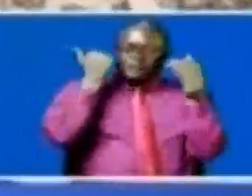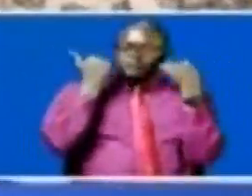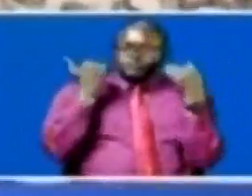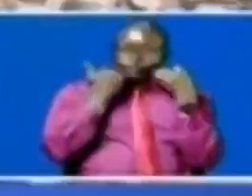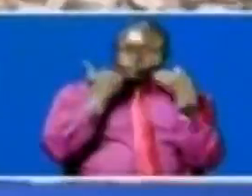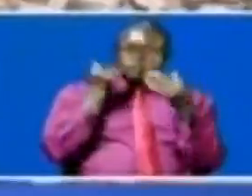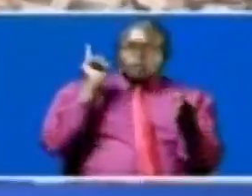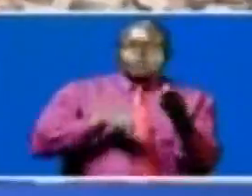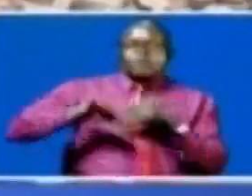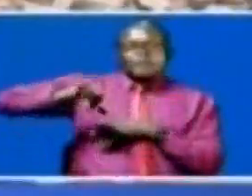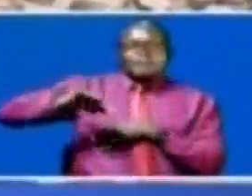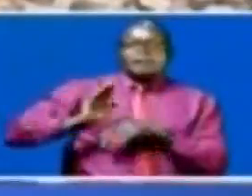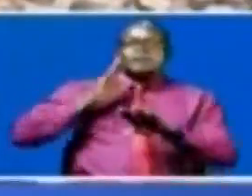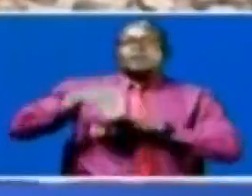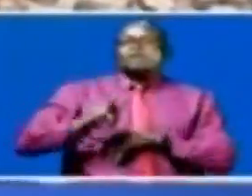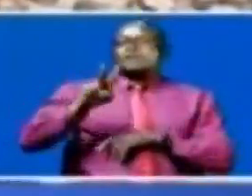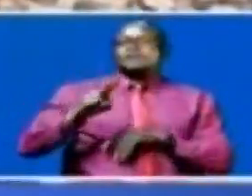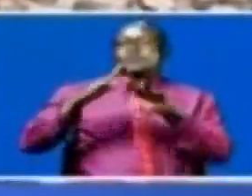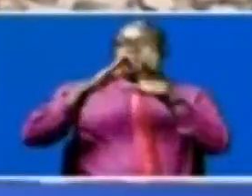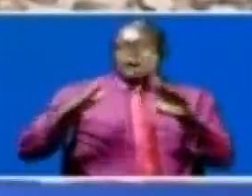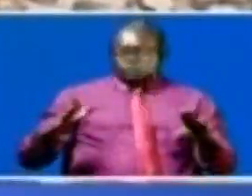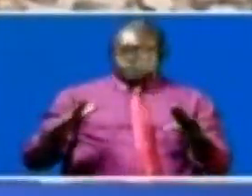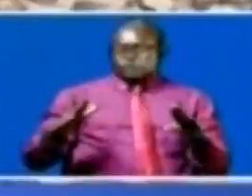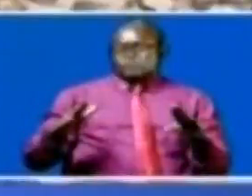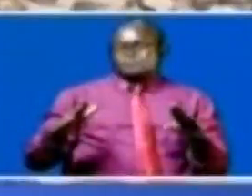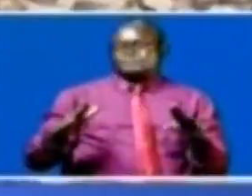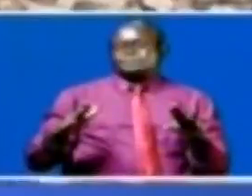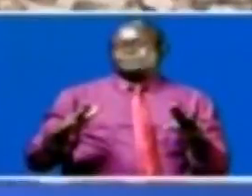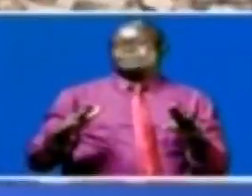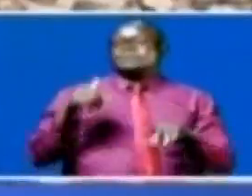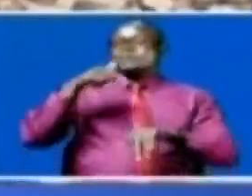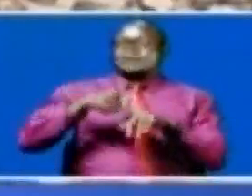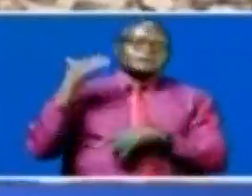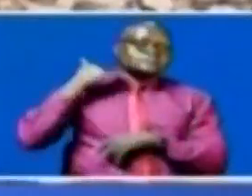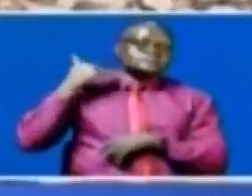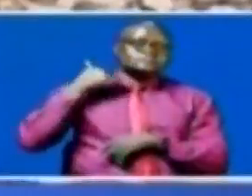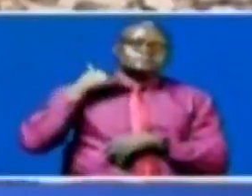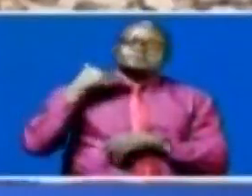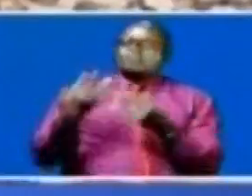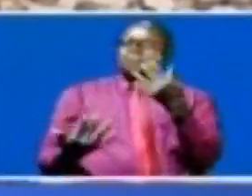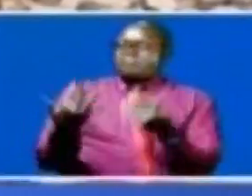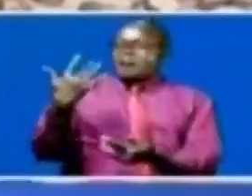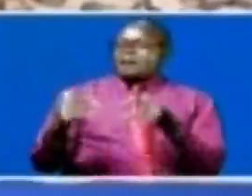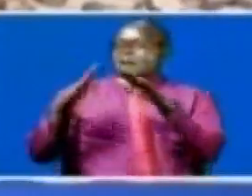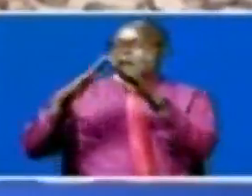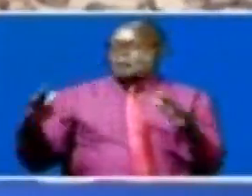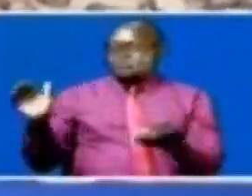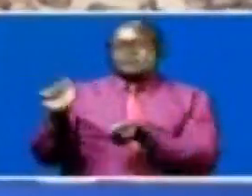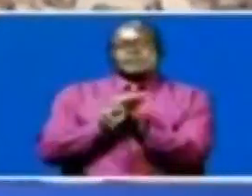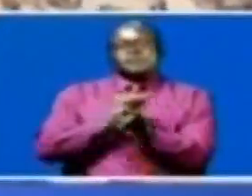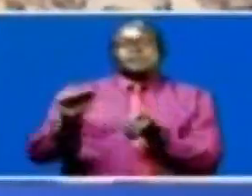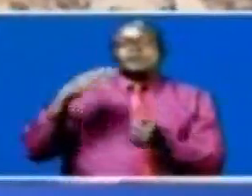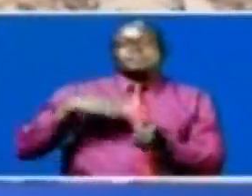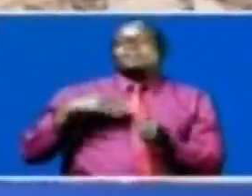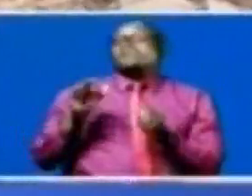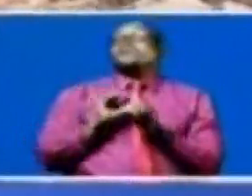this is what remains of a two-bedroom house in Oloruwasi village when an armed gang descended on houses, rendering dozens of people